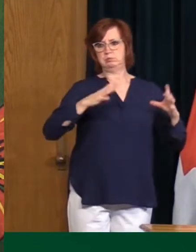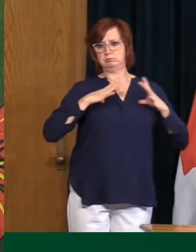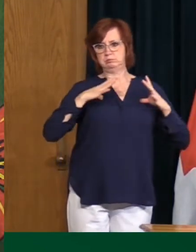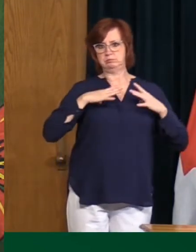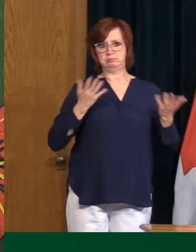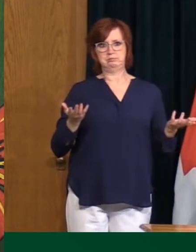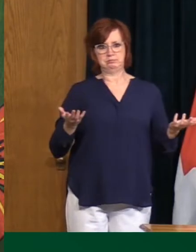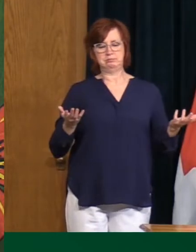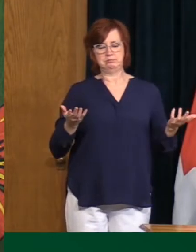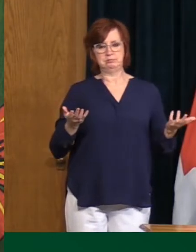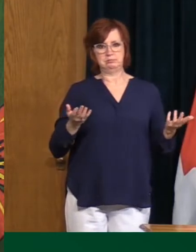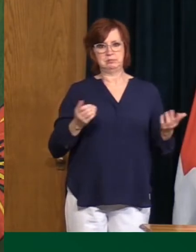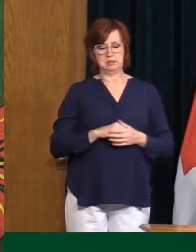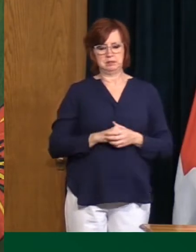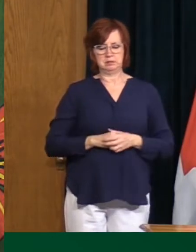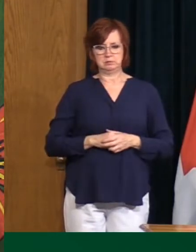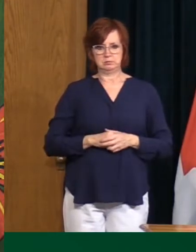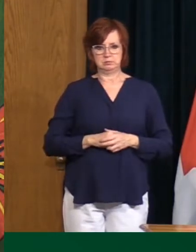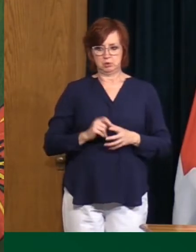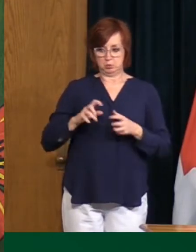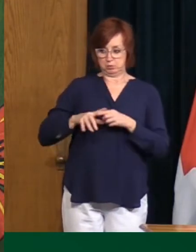the province. Did you have anything to add?